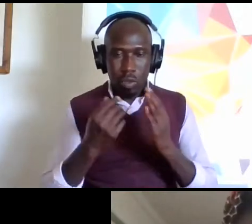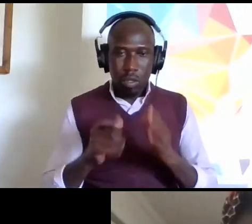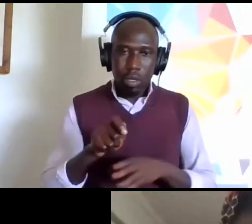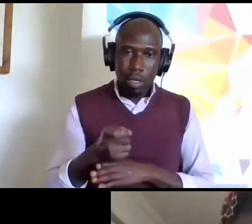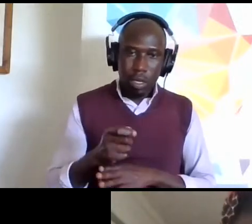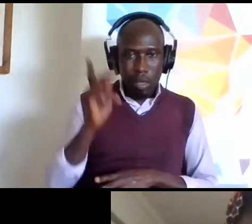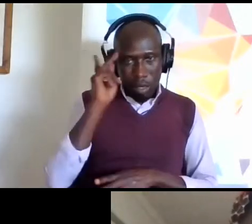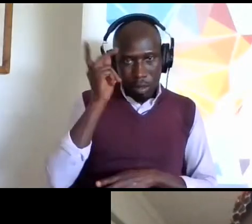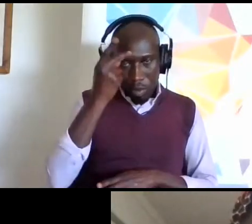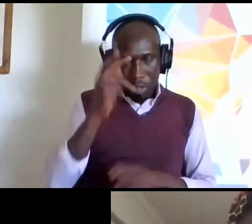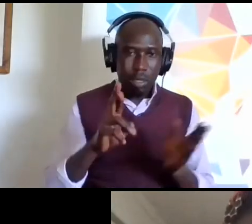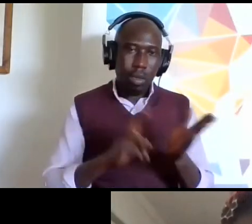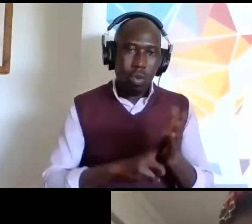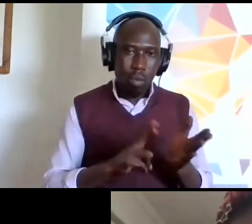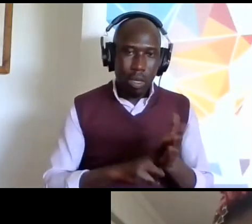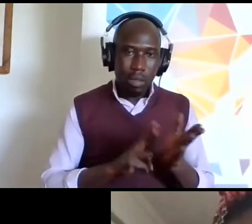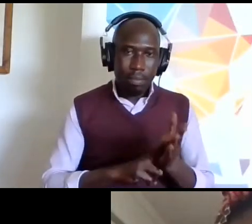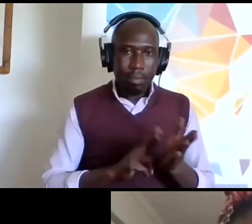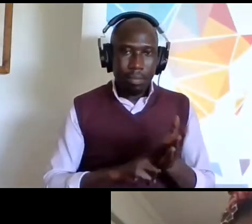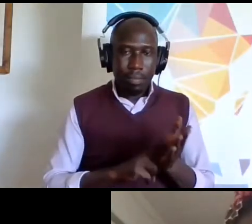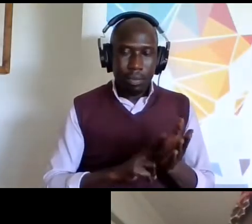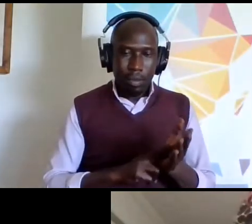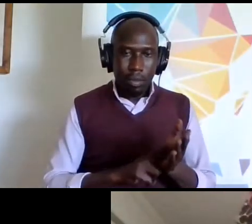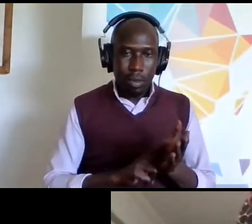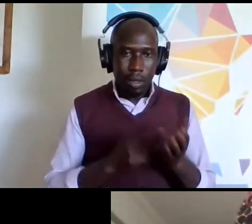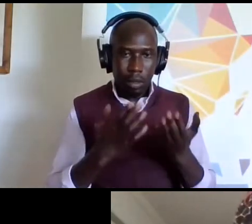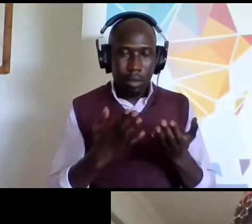policy recommendations for